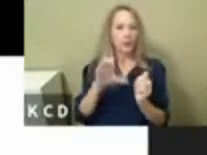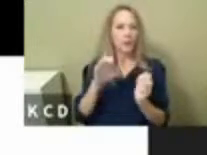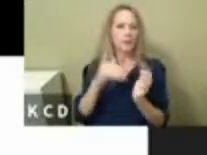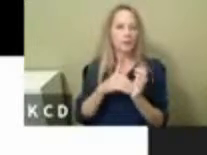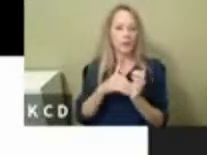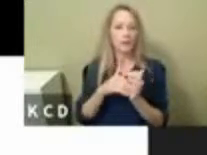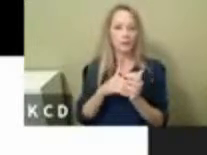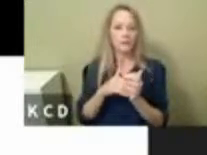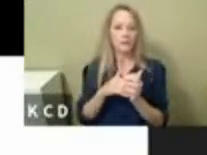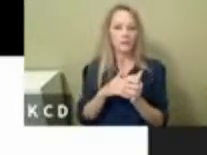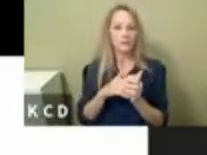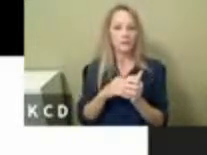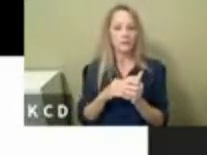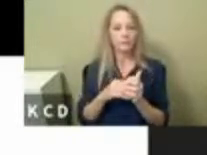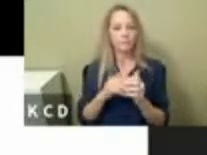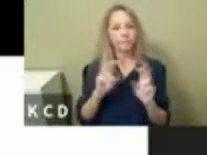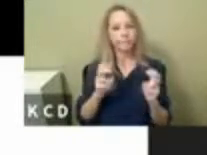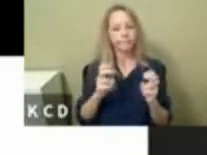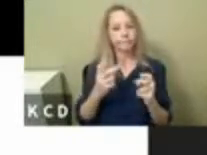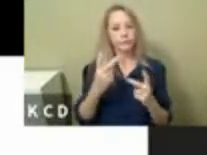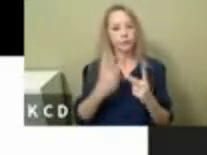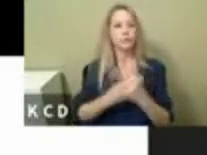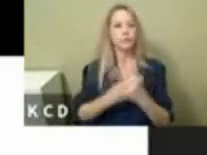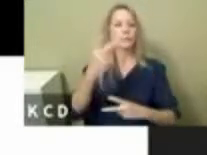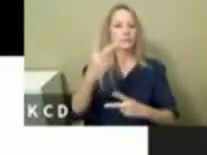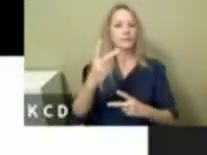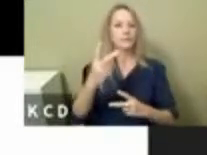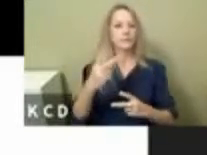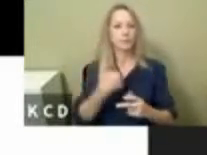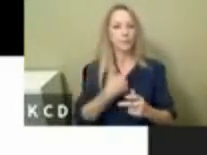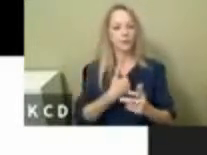would say for escalation. And then